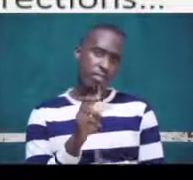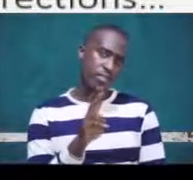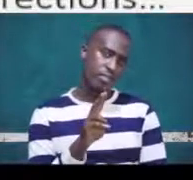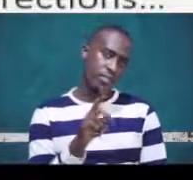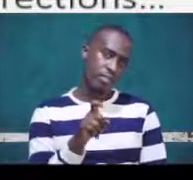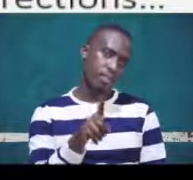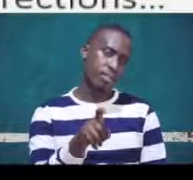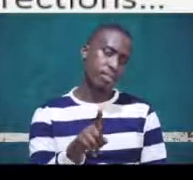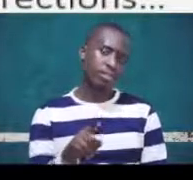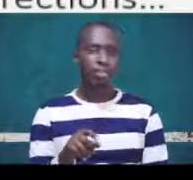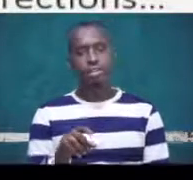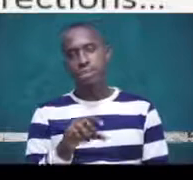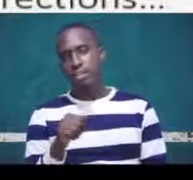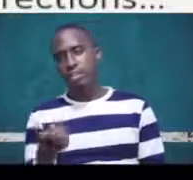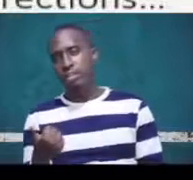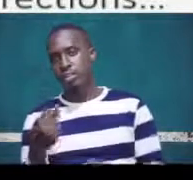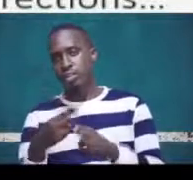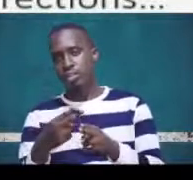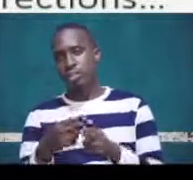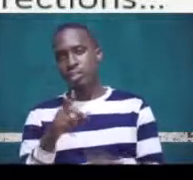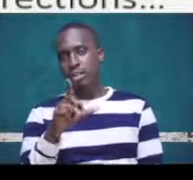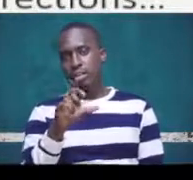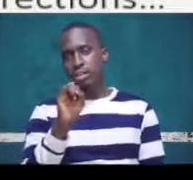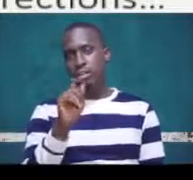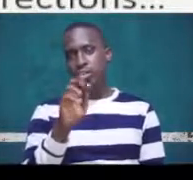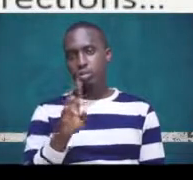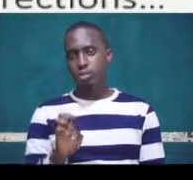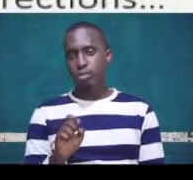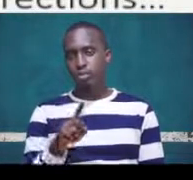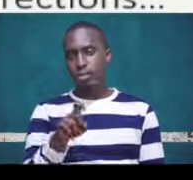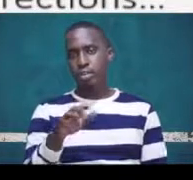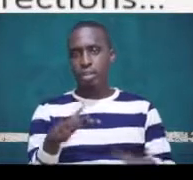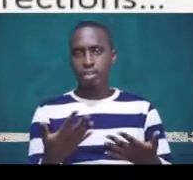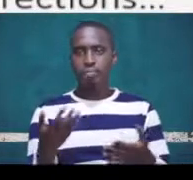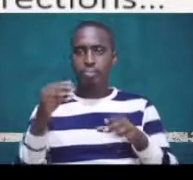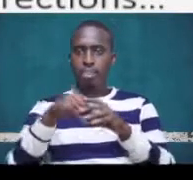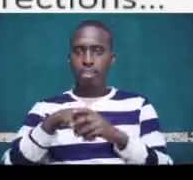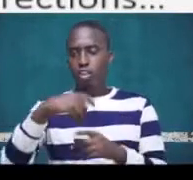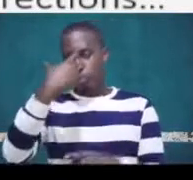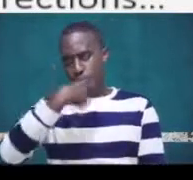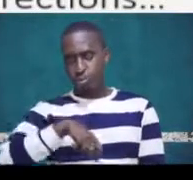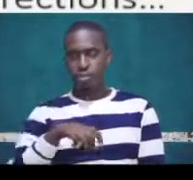viruses, retroviruses. Why do we call them retroviruses? Where do we classify human immune virus?